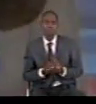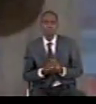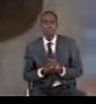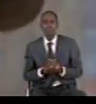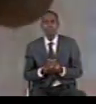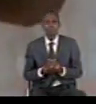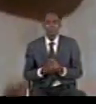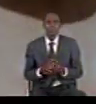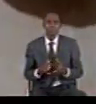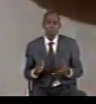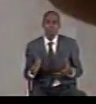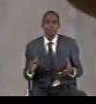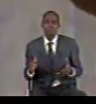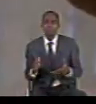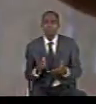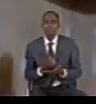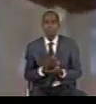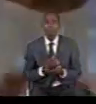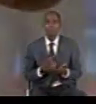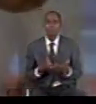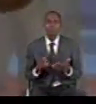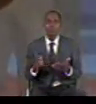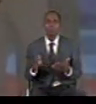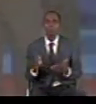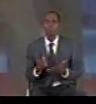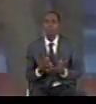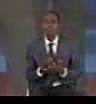Of my spirit open up,